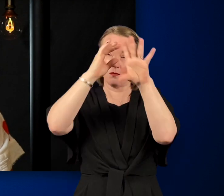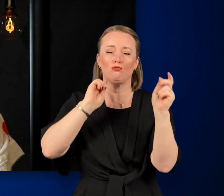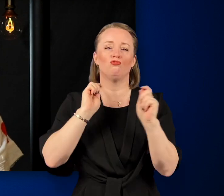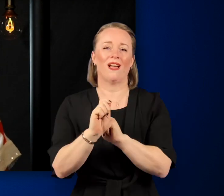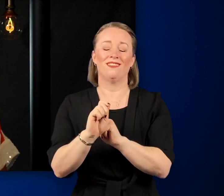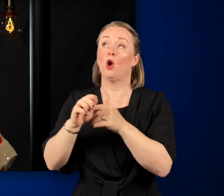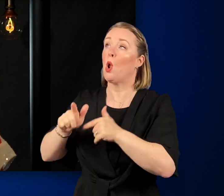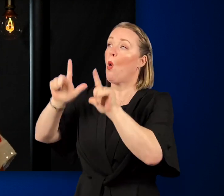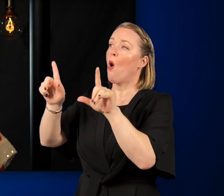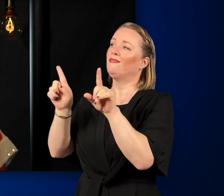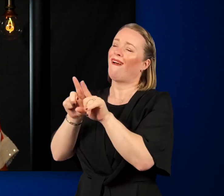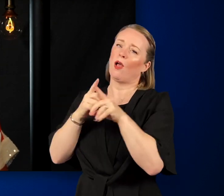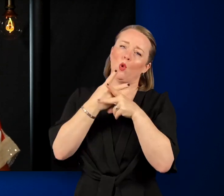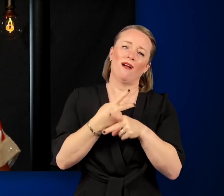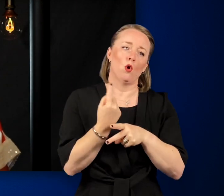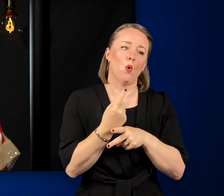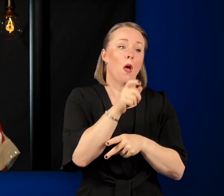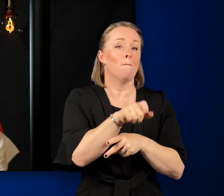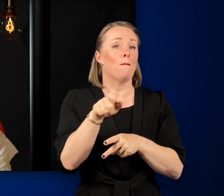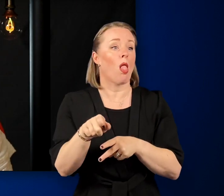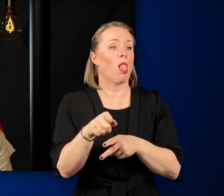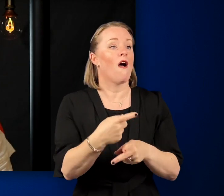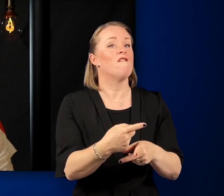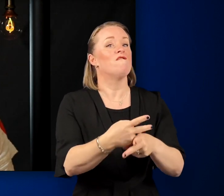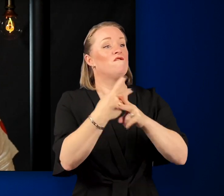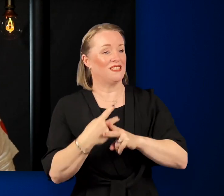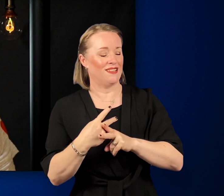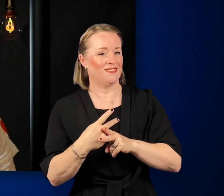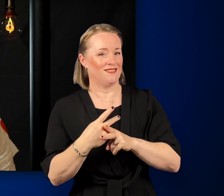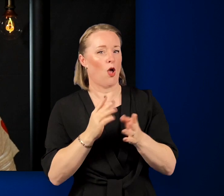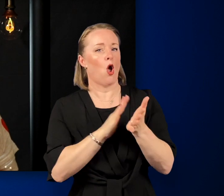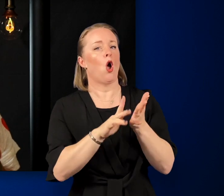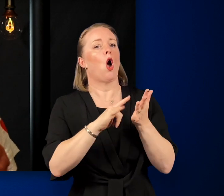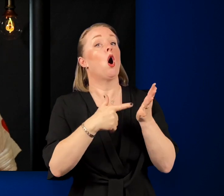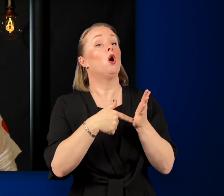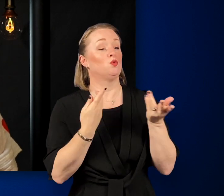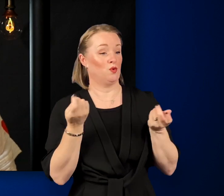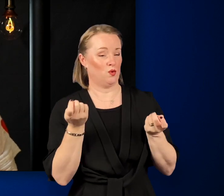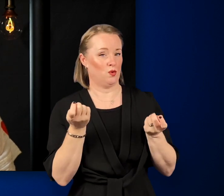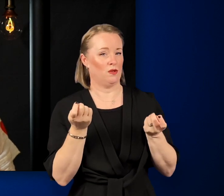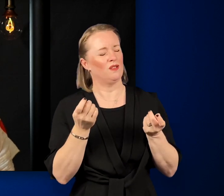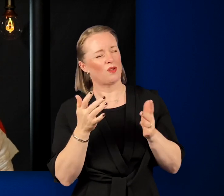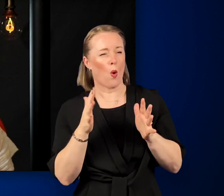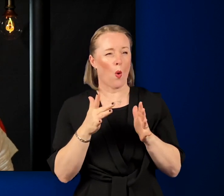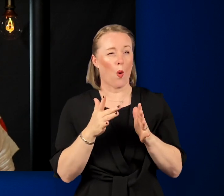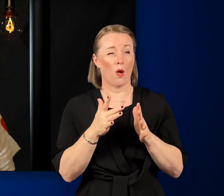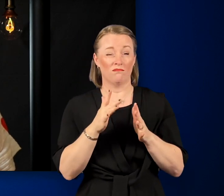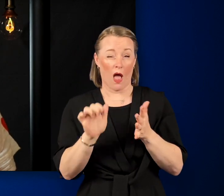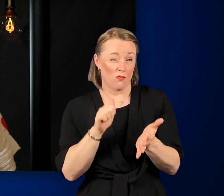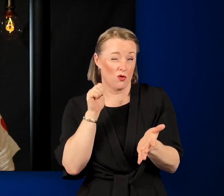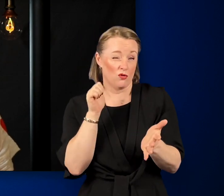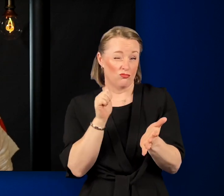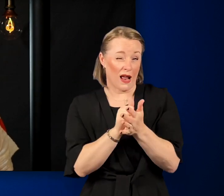gracious host welcoming a guest and providing for their every need. There's some question about this, commentators